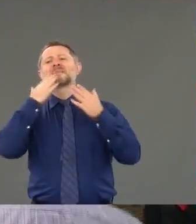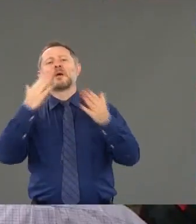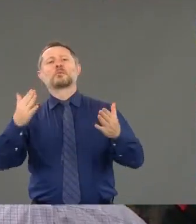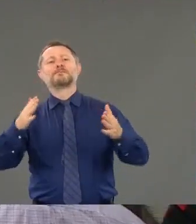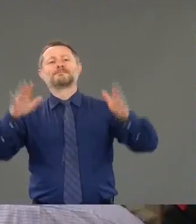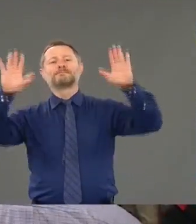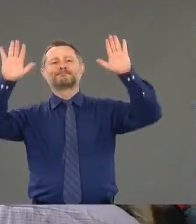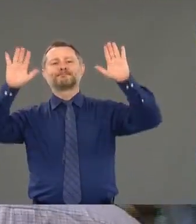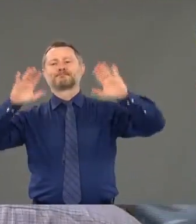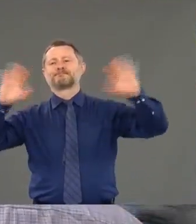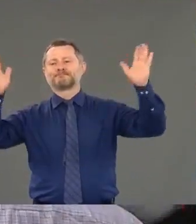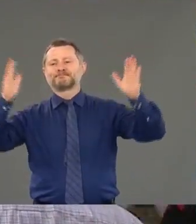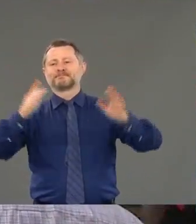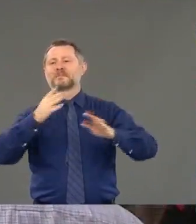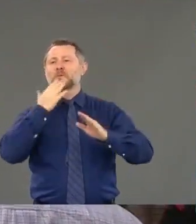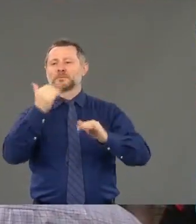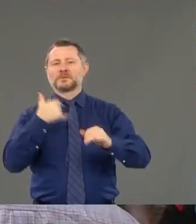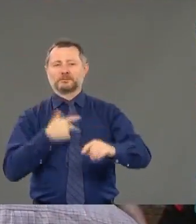Thank you. We're going to cut a ribbon.